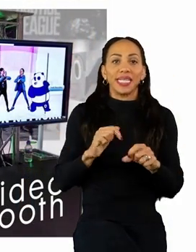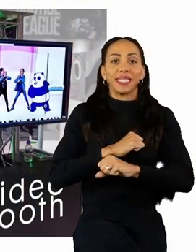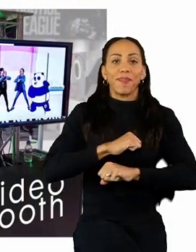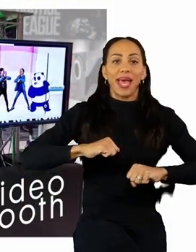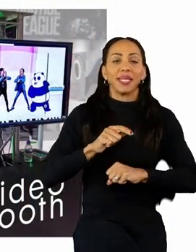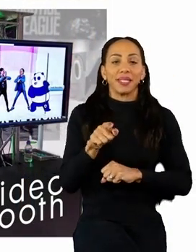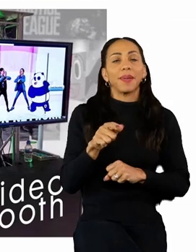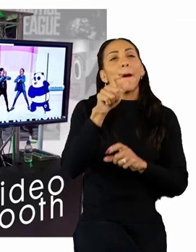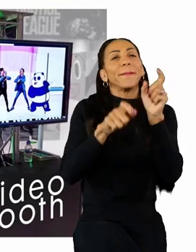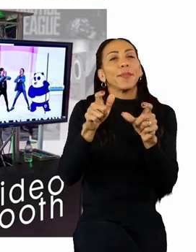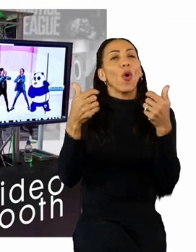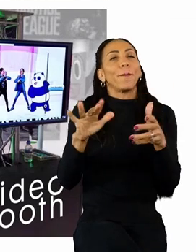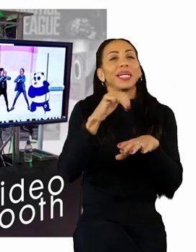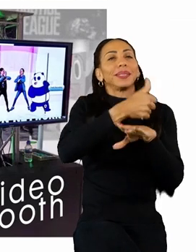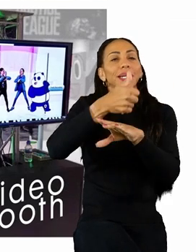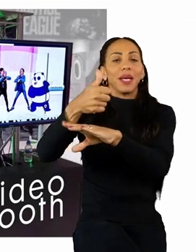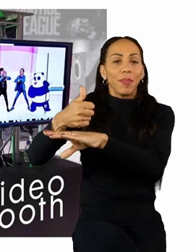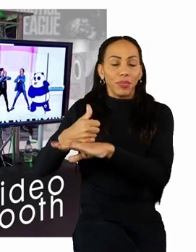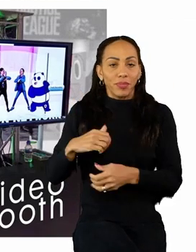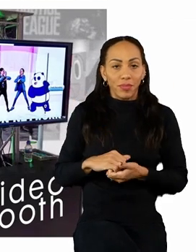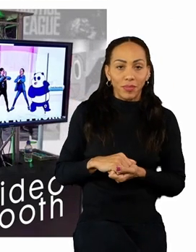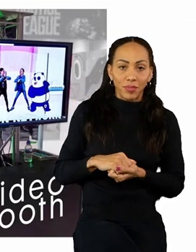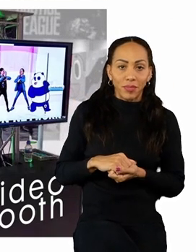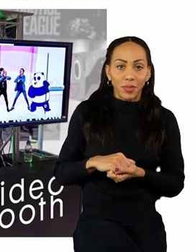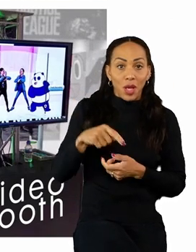So they are green screen spaces